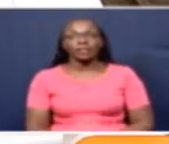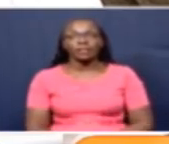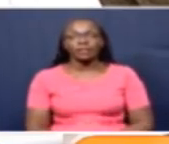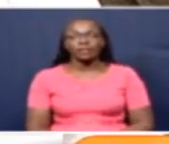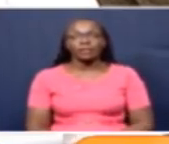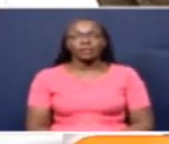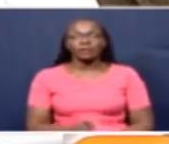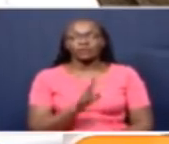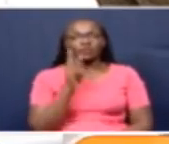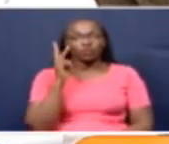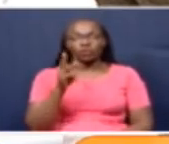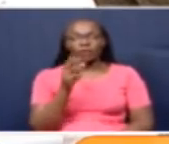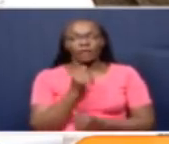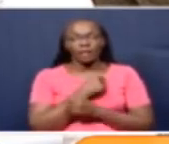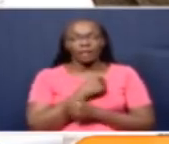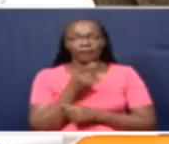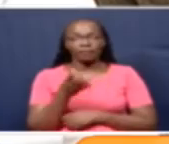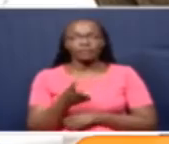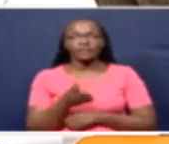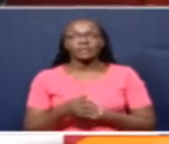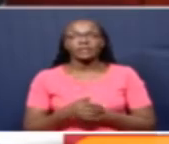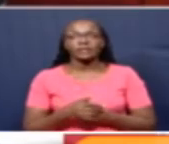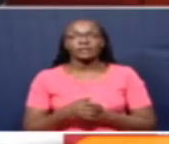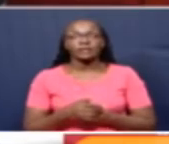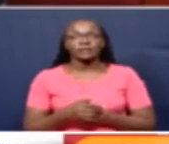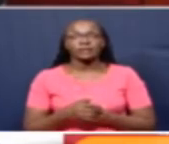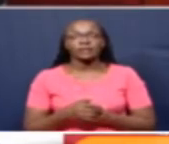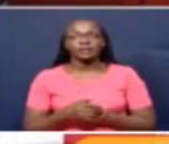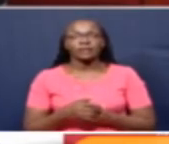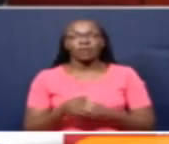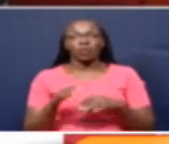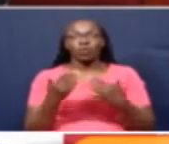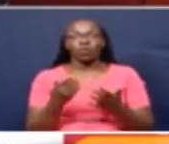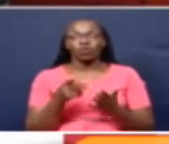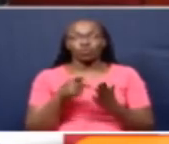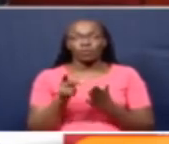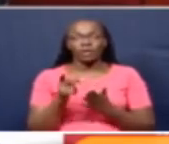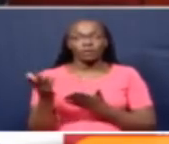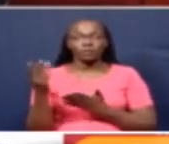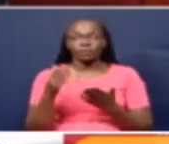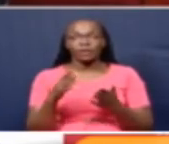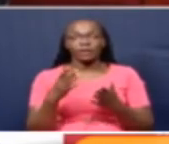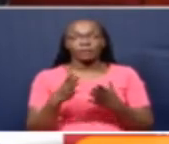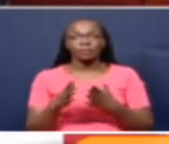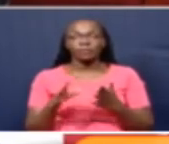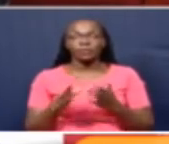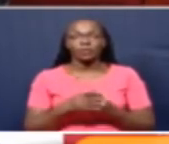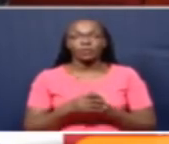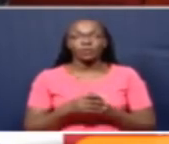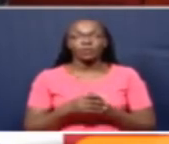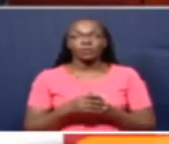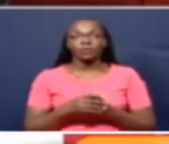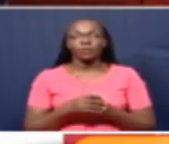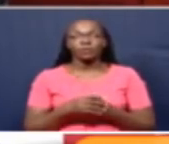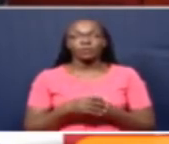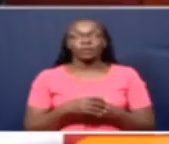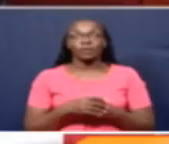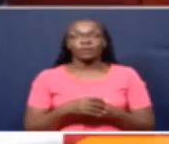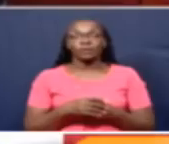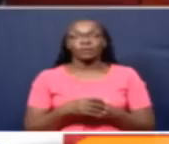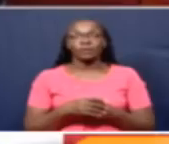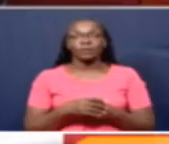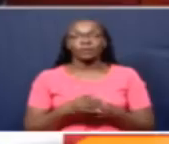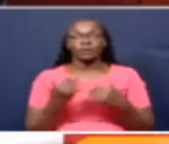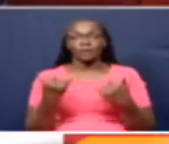it. Sal Davis, 101. It's worth all the money you paid to bring me, because I haven't seen it yet, the money, but yeah, I'm sure I'm gonna get it.